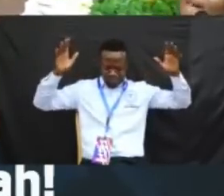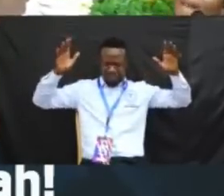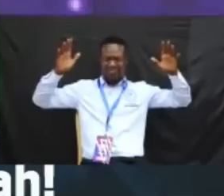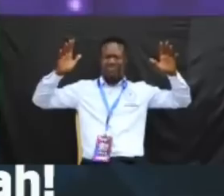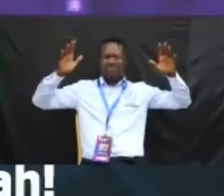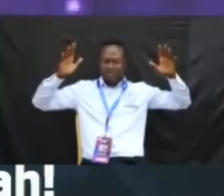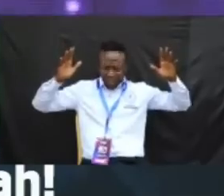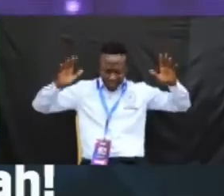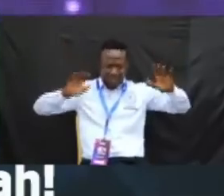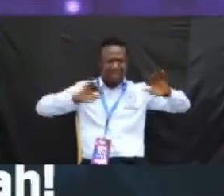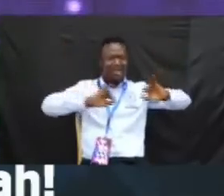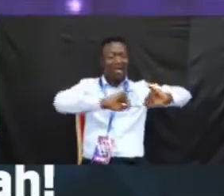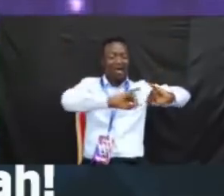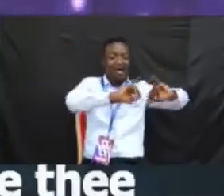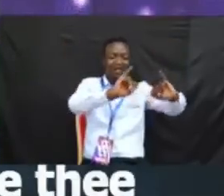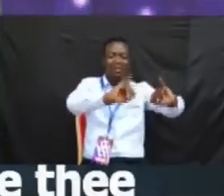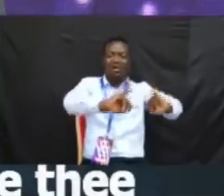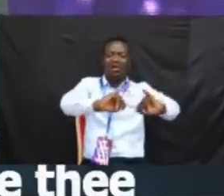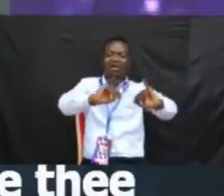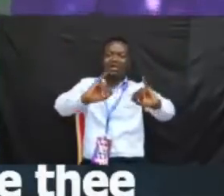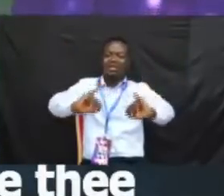How come the God